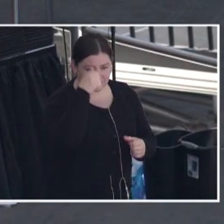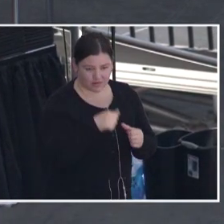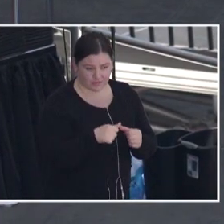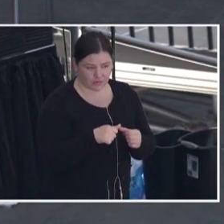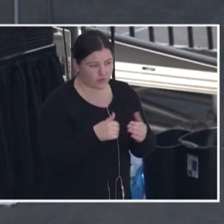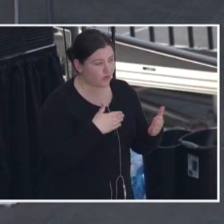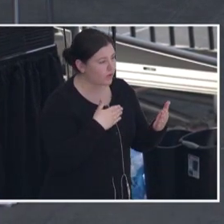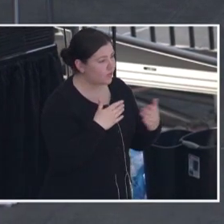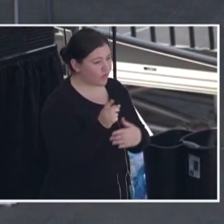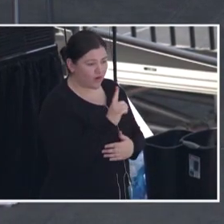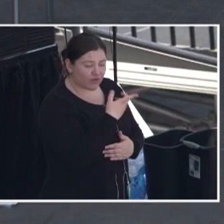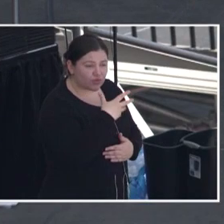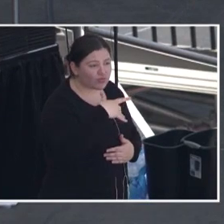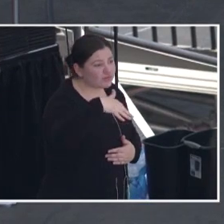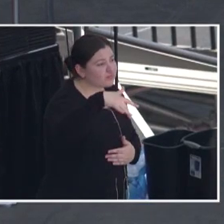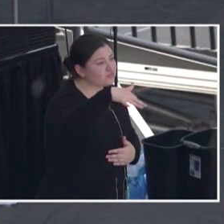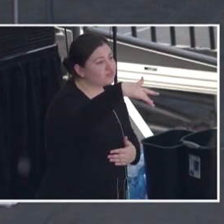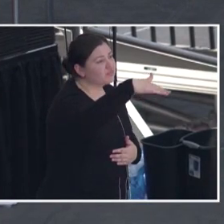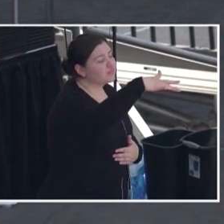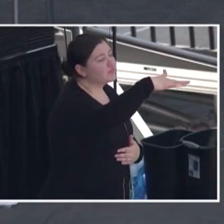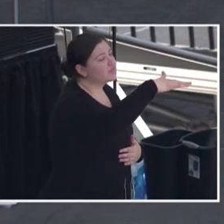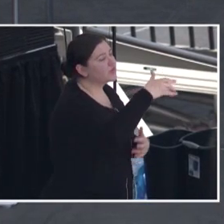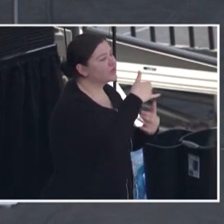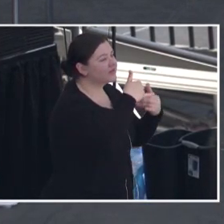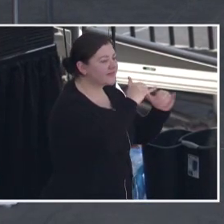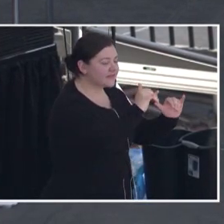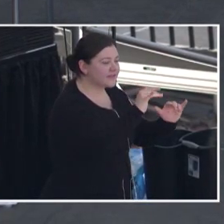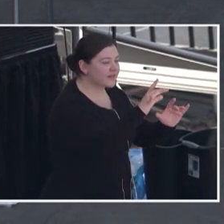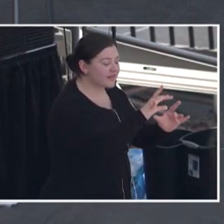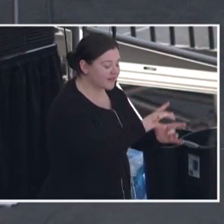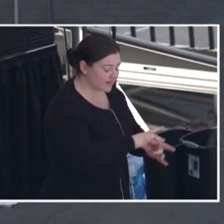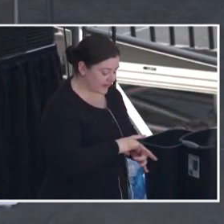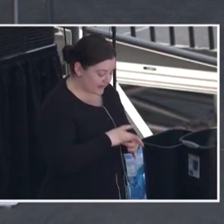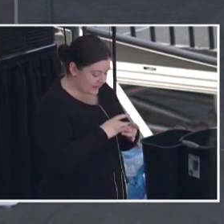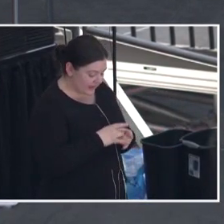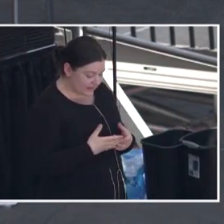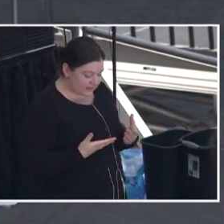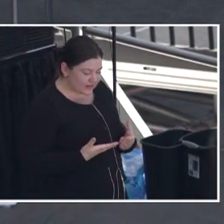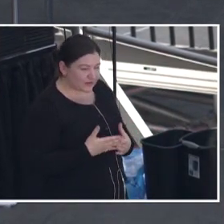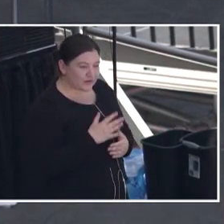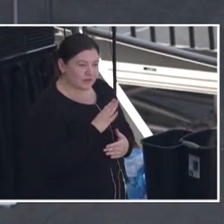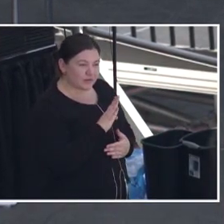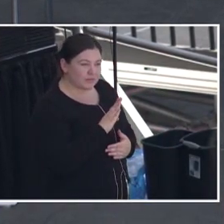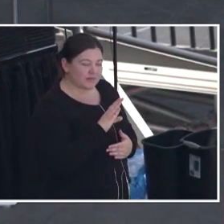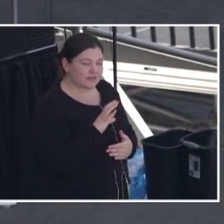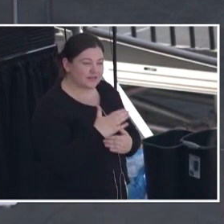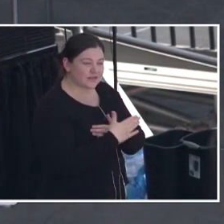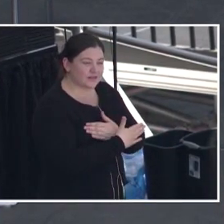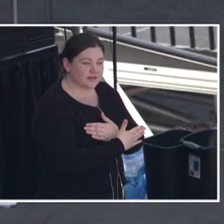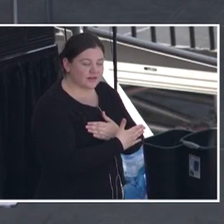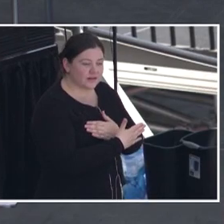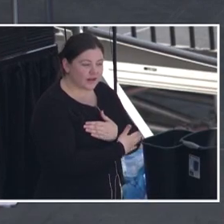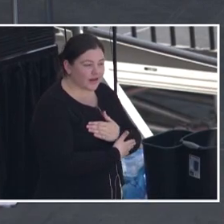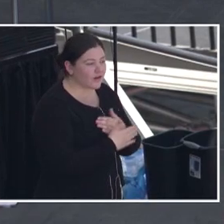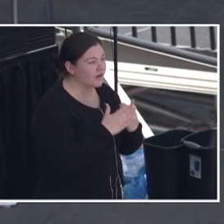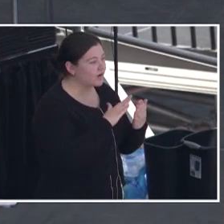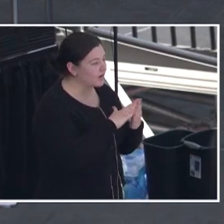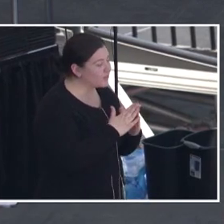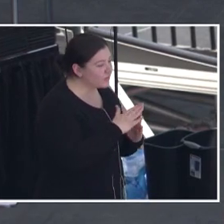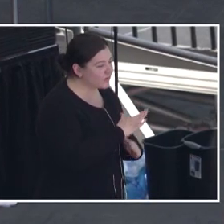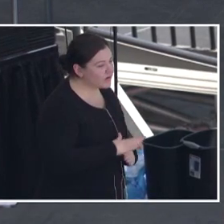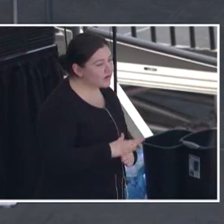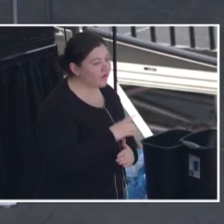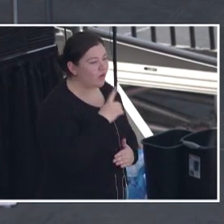you go, you will always remain a part of our Bergen community, and you will always take a part of Bergen Community College with